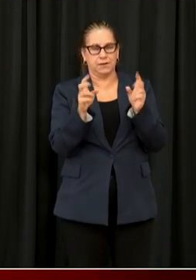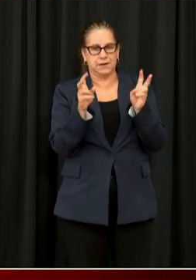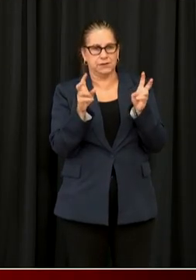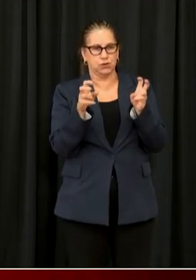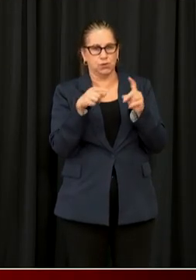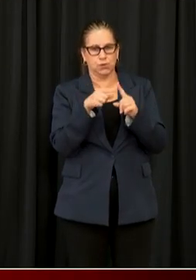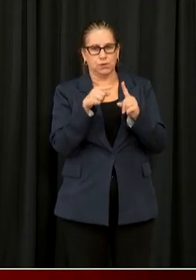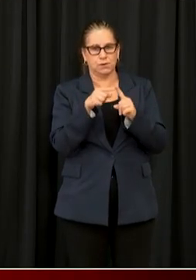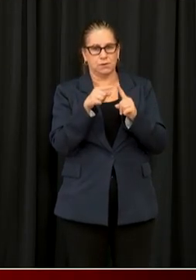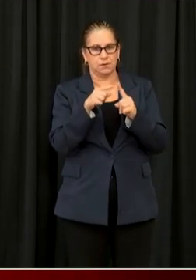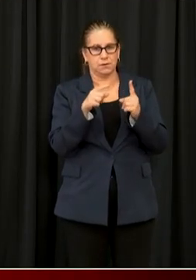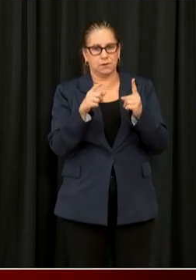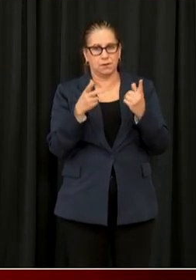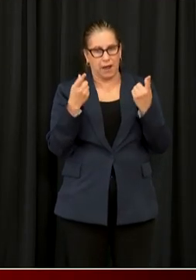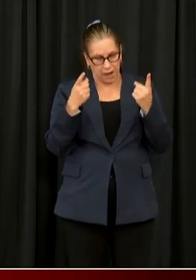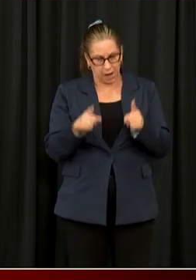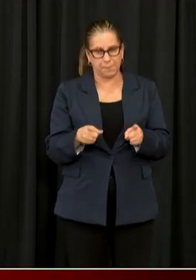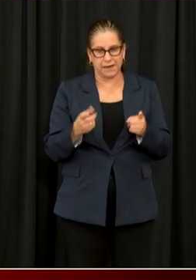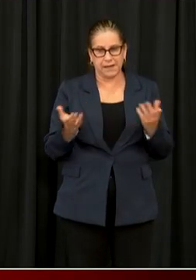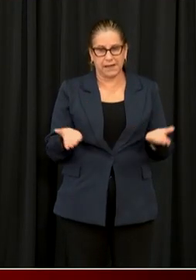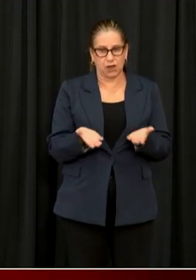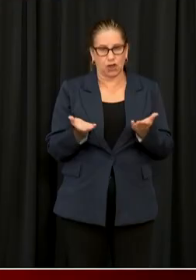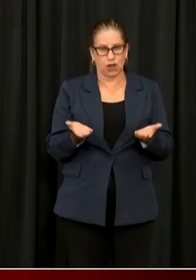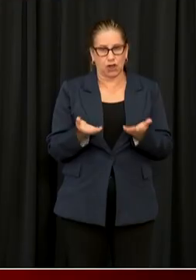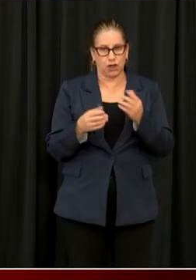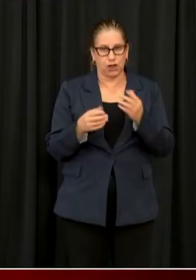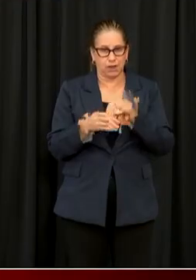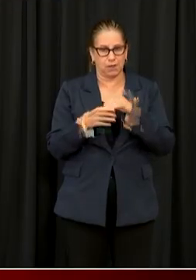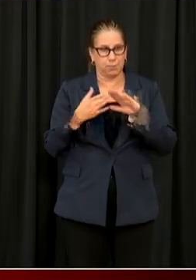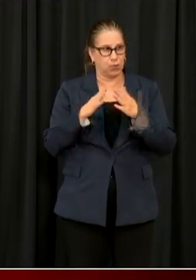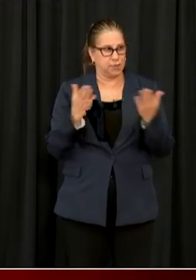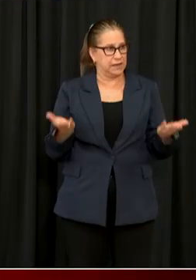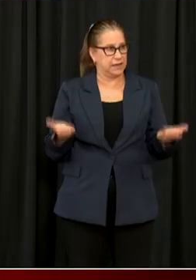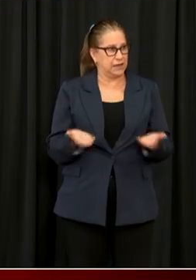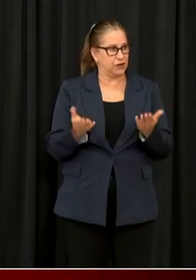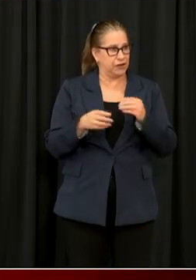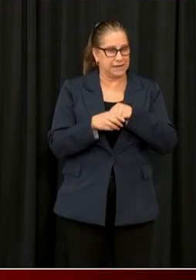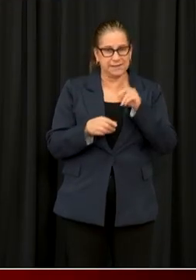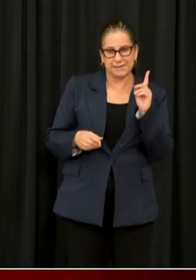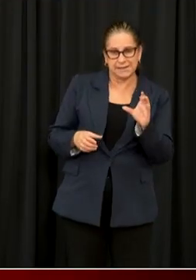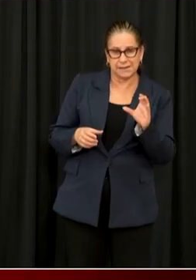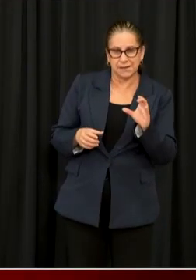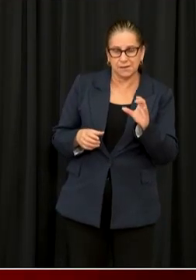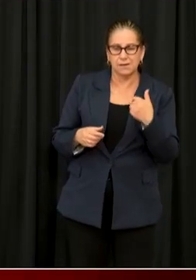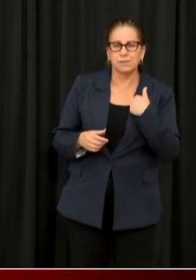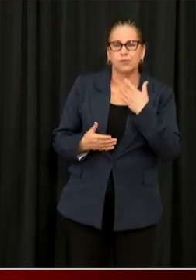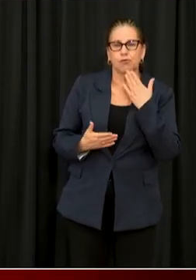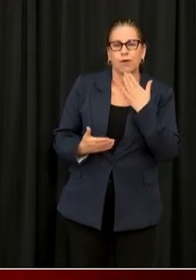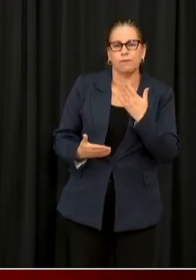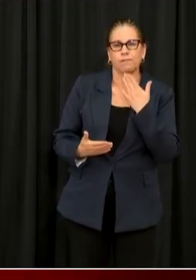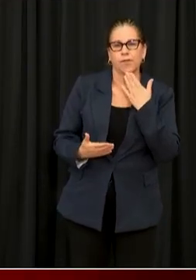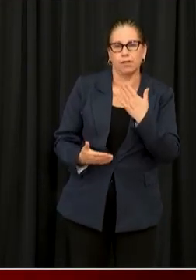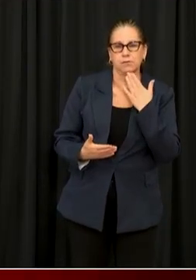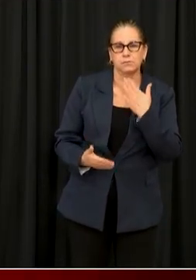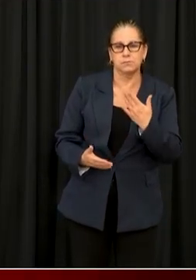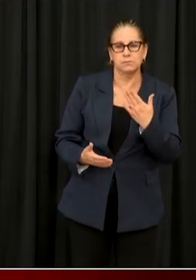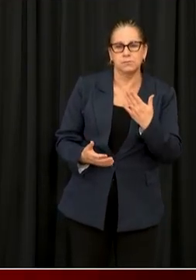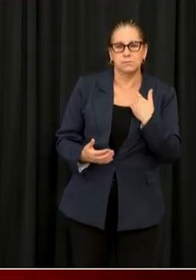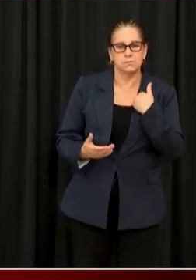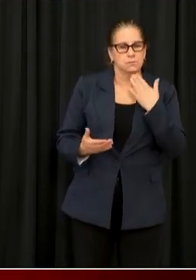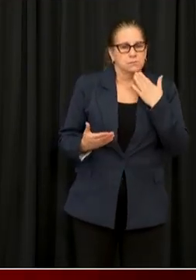think that we feel grateful that we've had that time to make sure that our health